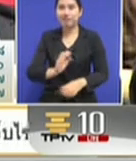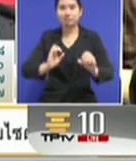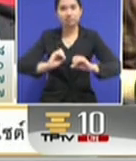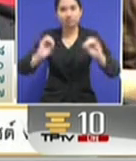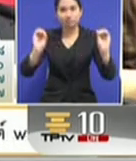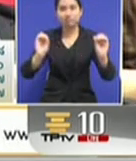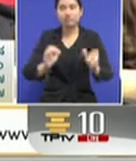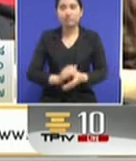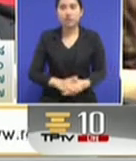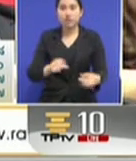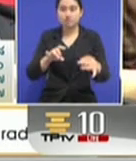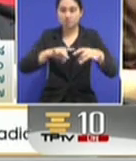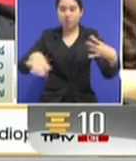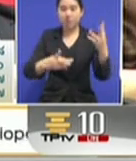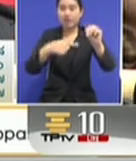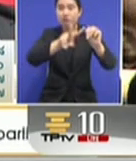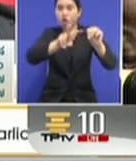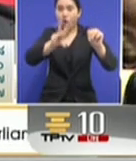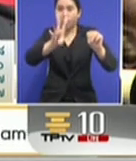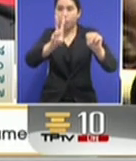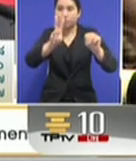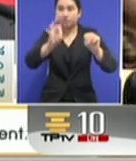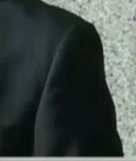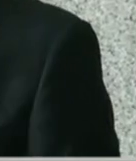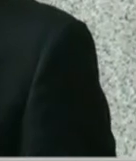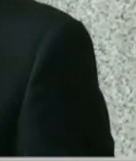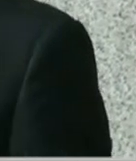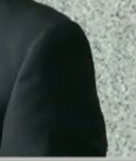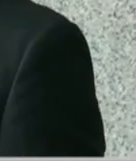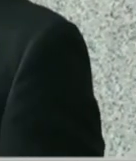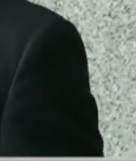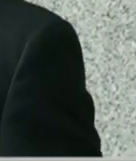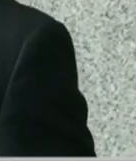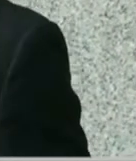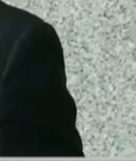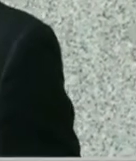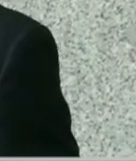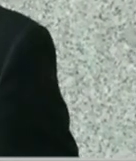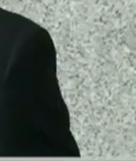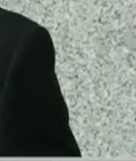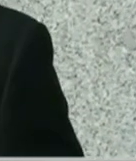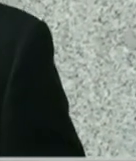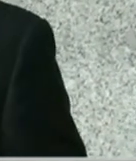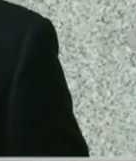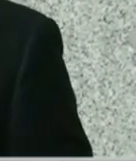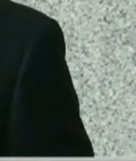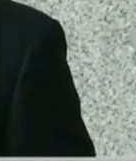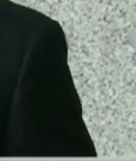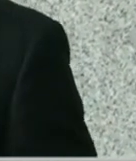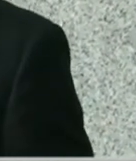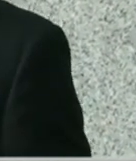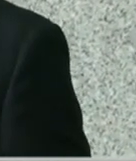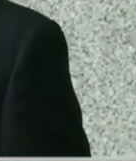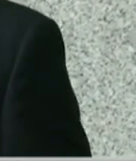for many social media users. that the social media mentioned, and they are not quite happy, is that the absence of